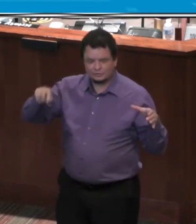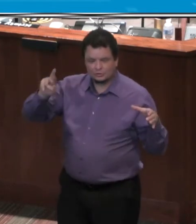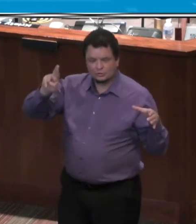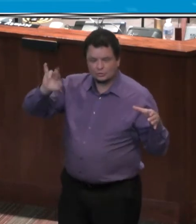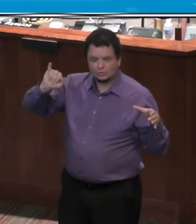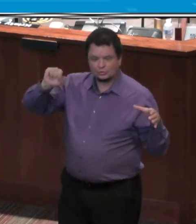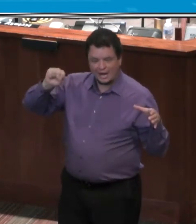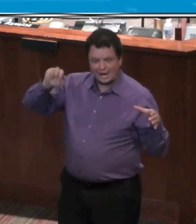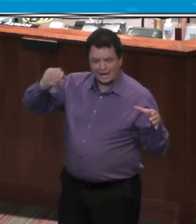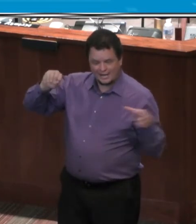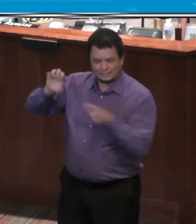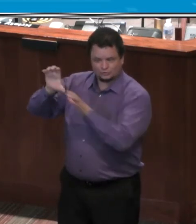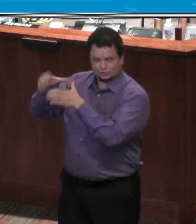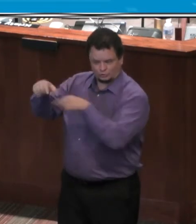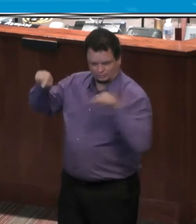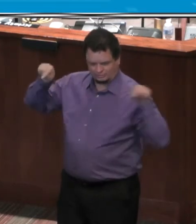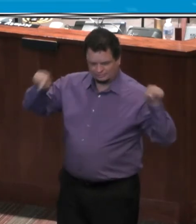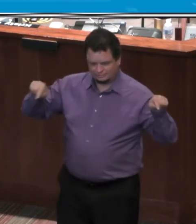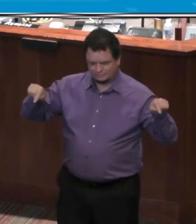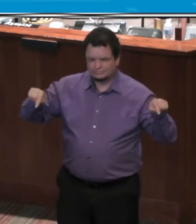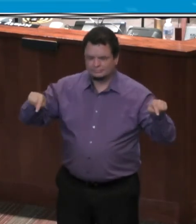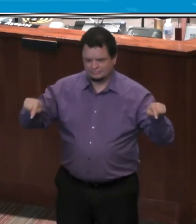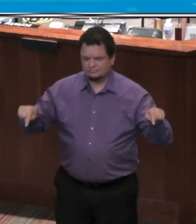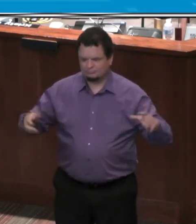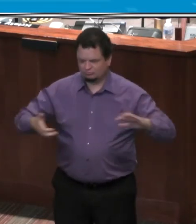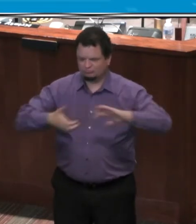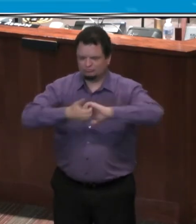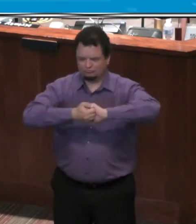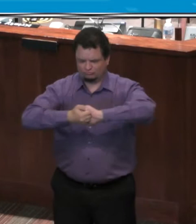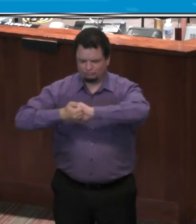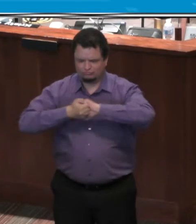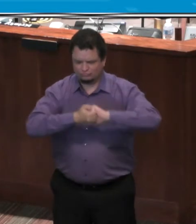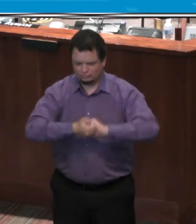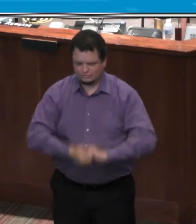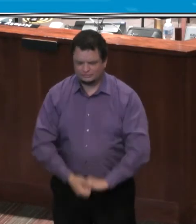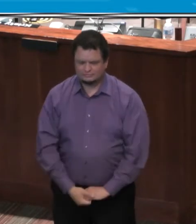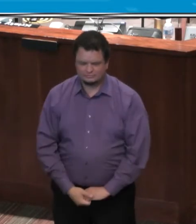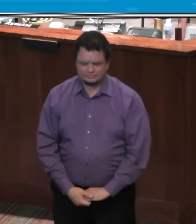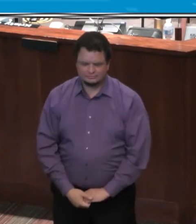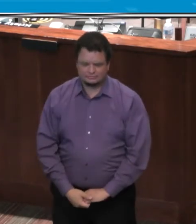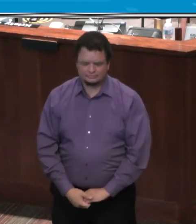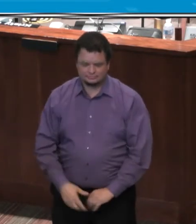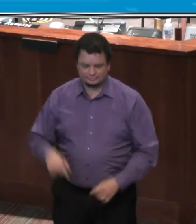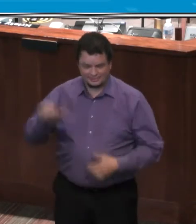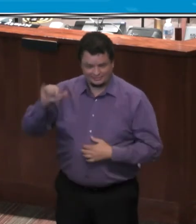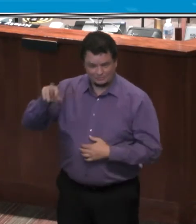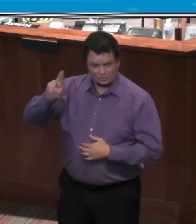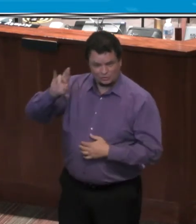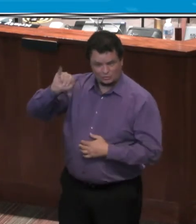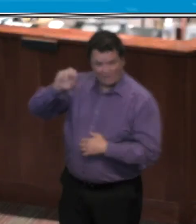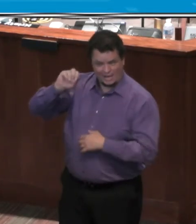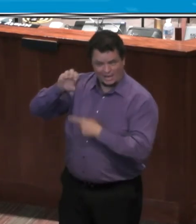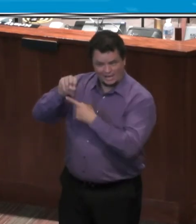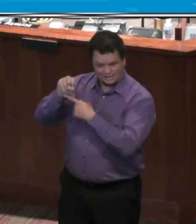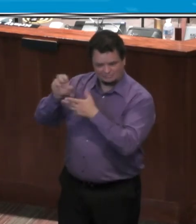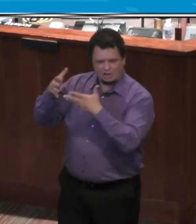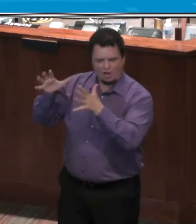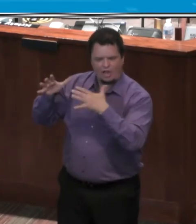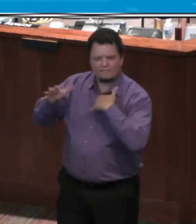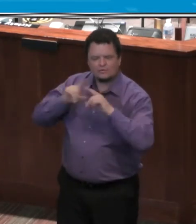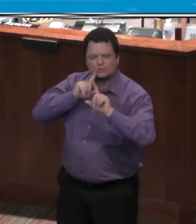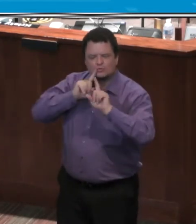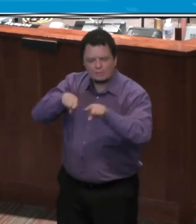member of our team as well. And they have a report that we've